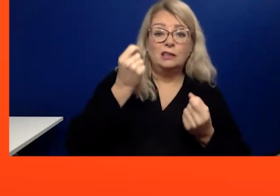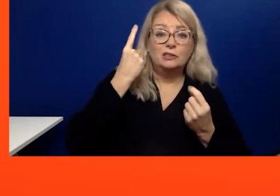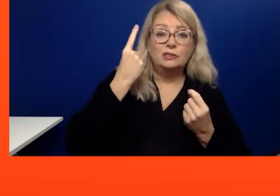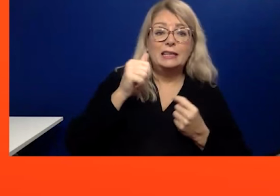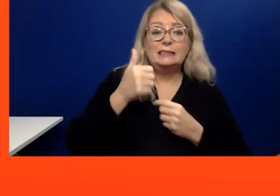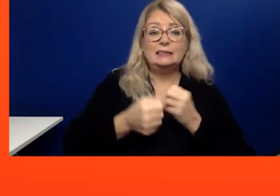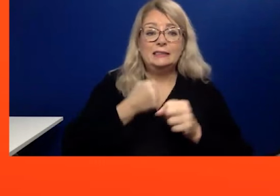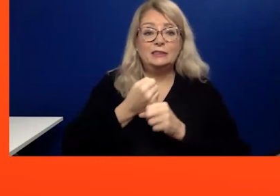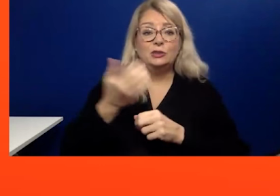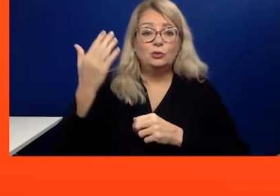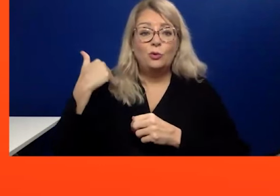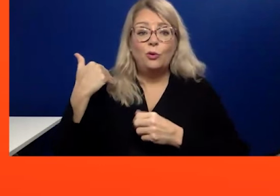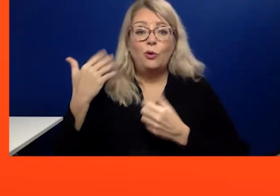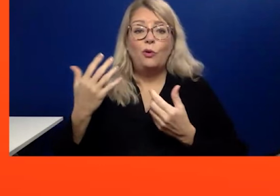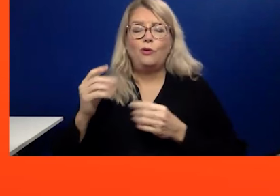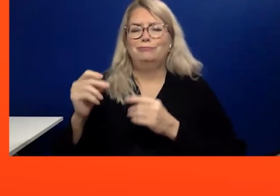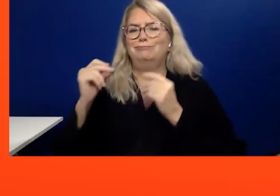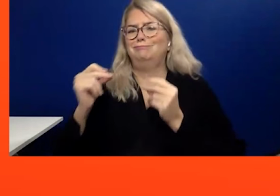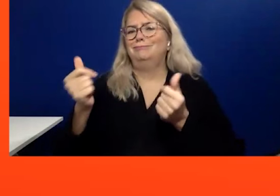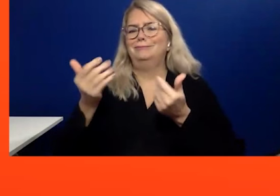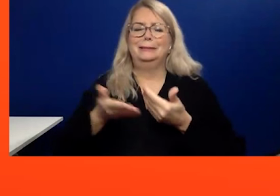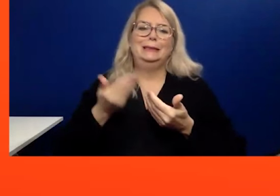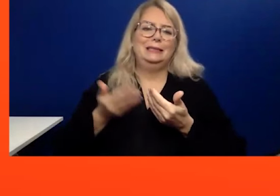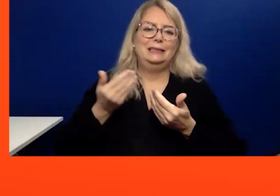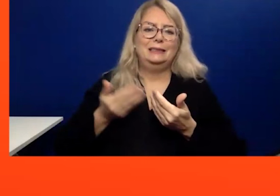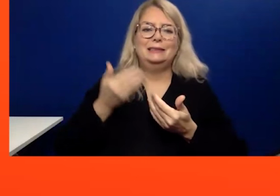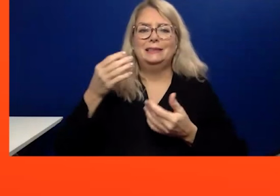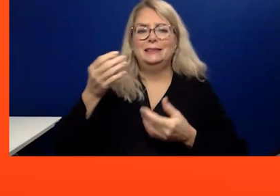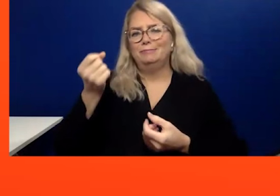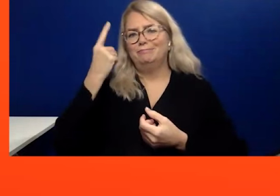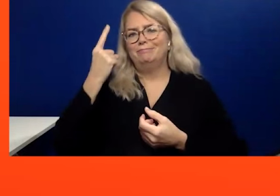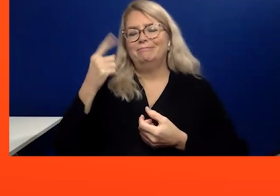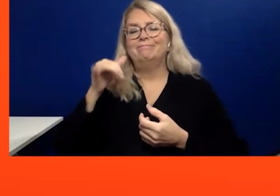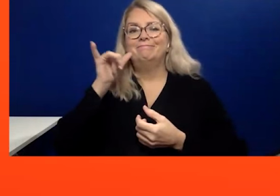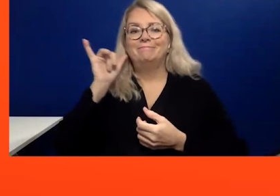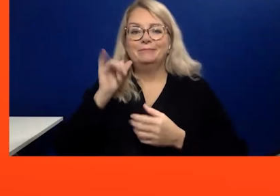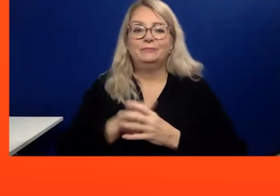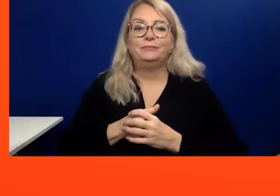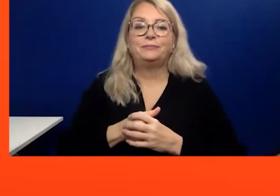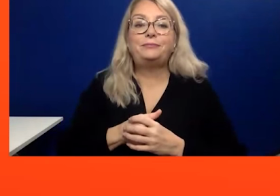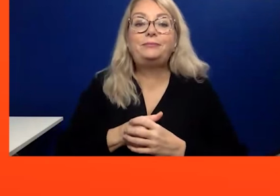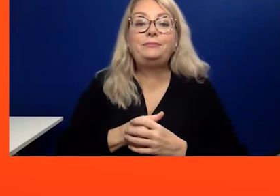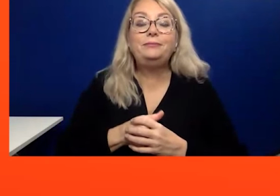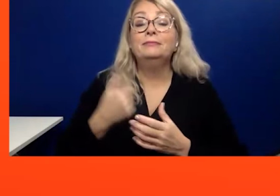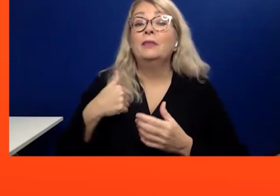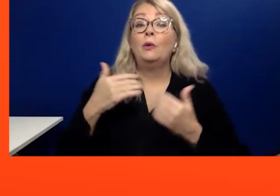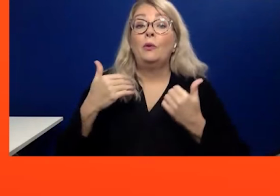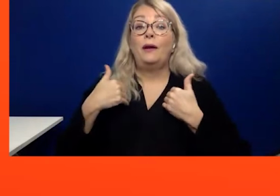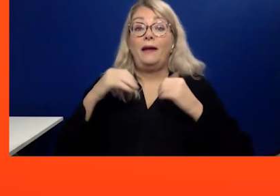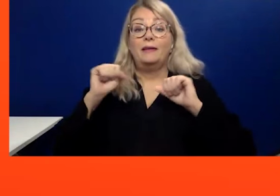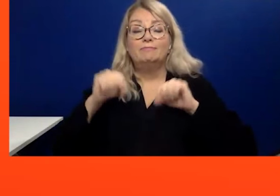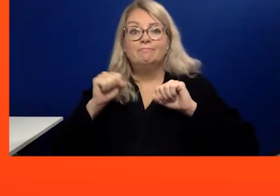I'm trying to say there is, with our life experience, we have the ability to take on tough situations